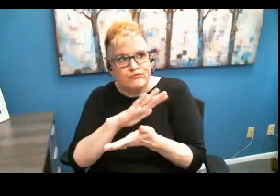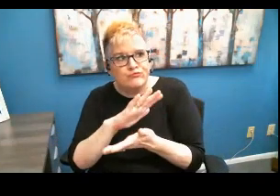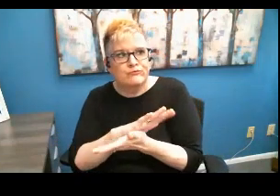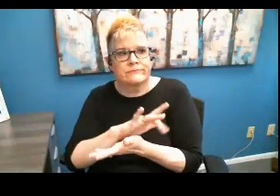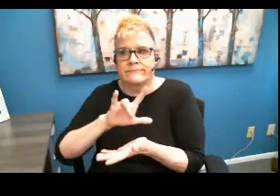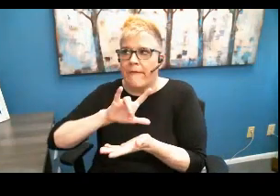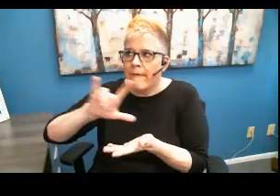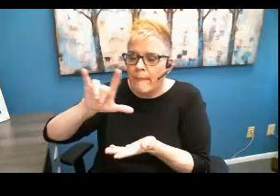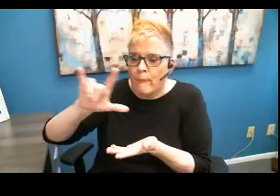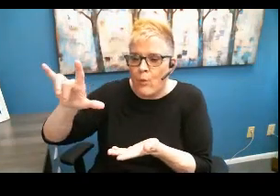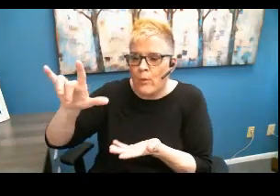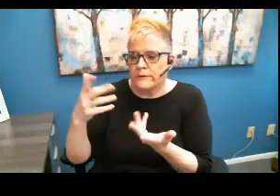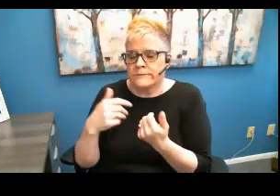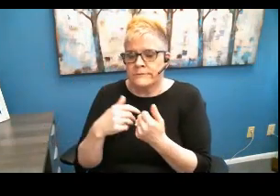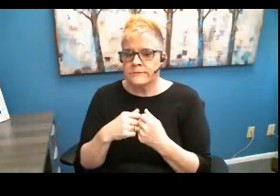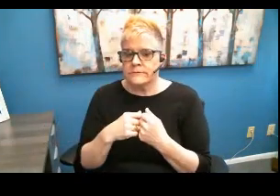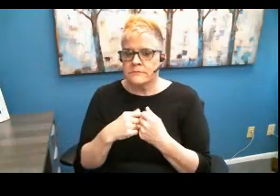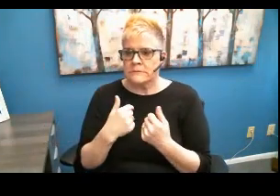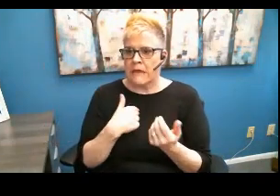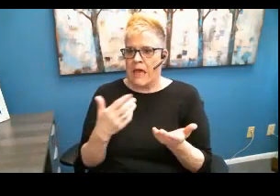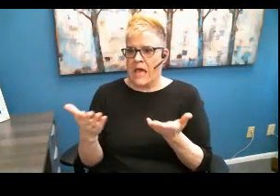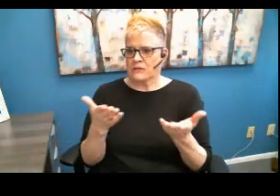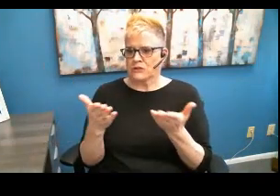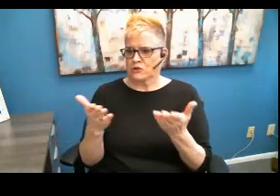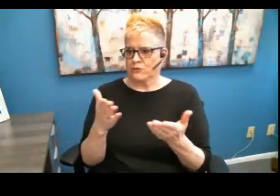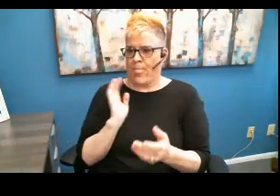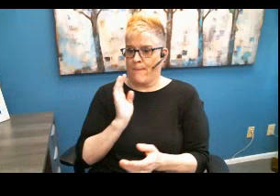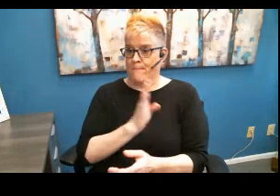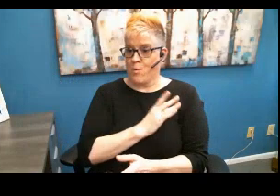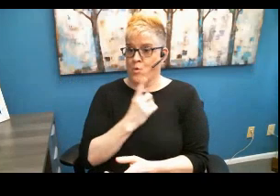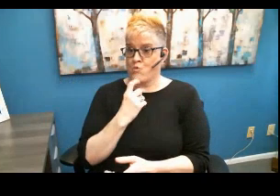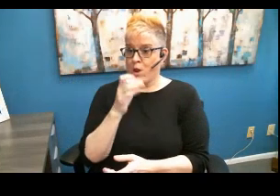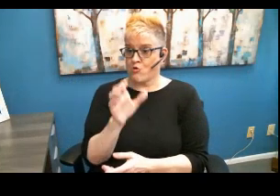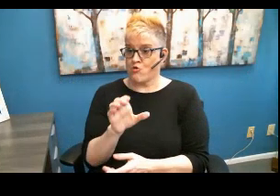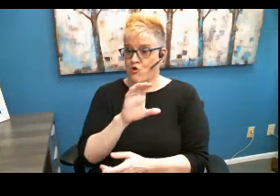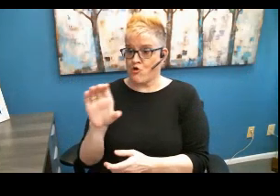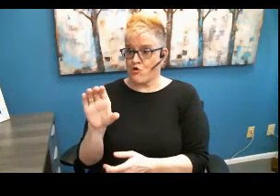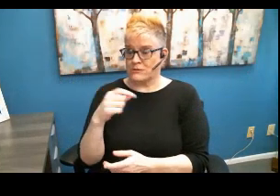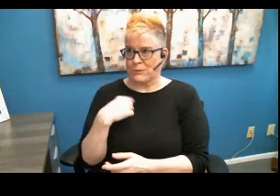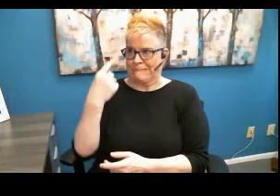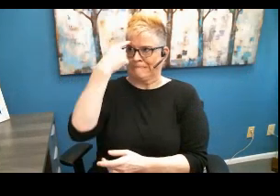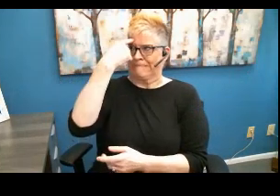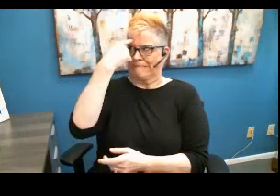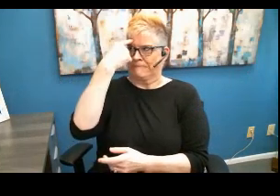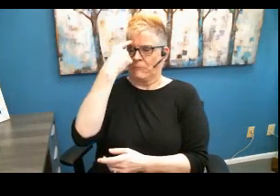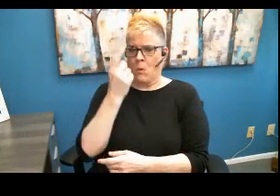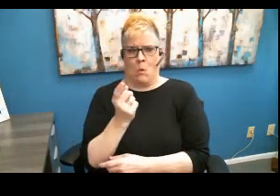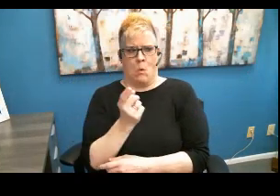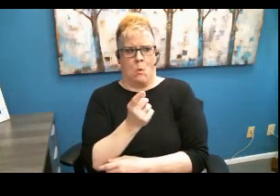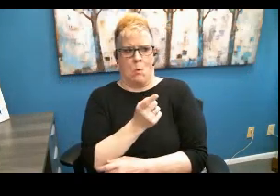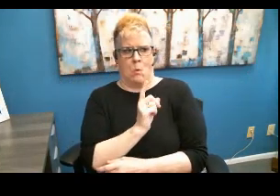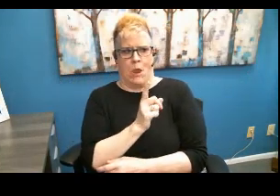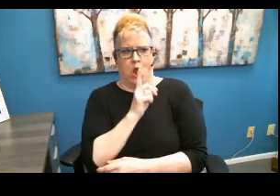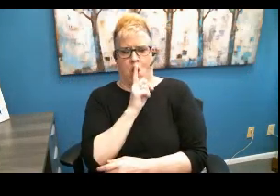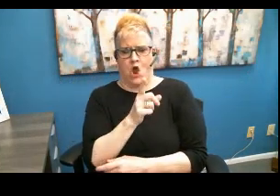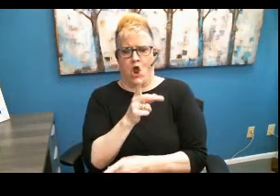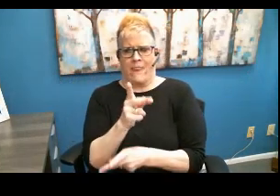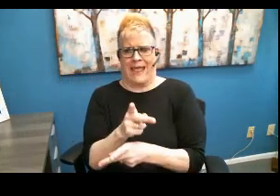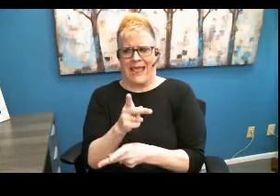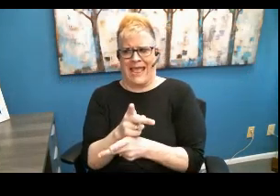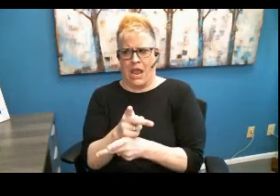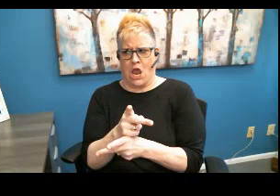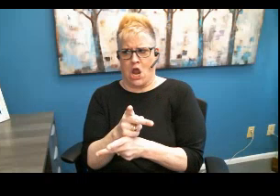So I know, I serve on the board of the Red Cross, right? So, some things we think about is where are, care facilities in case